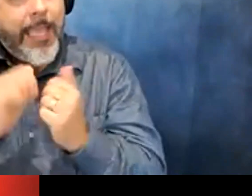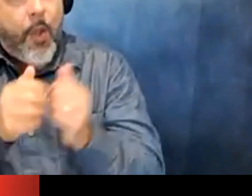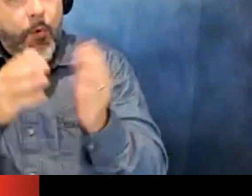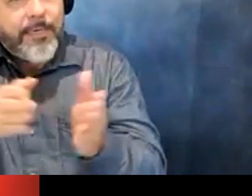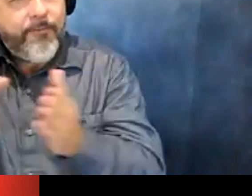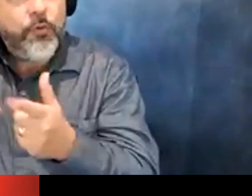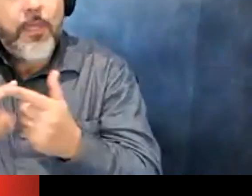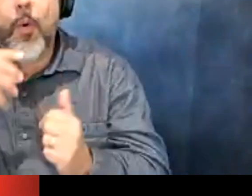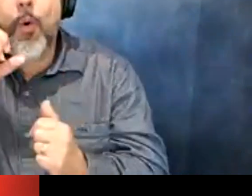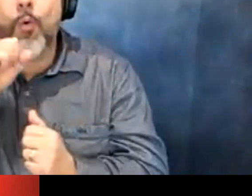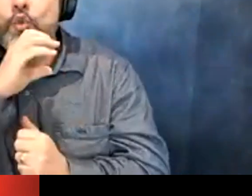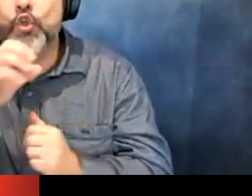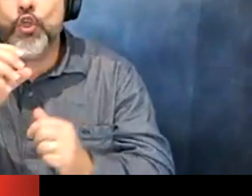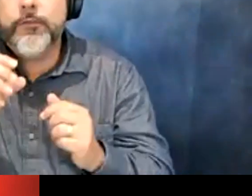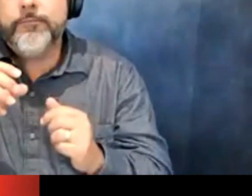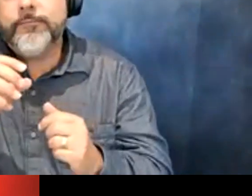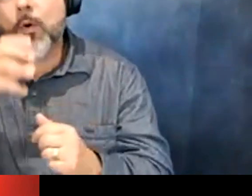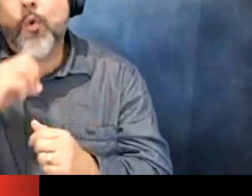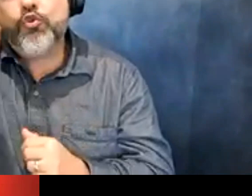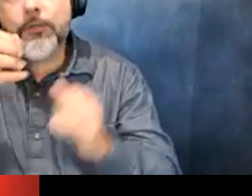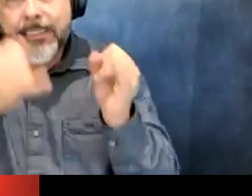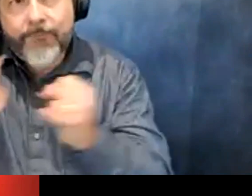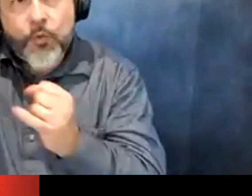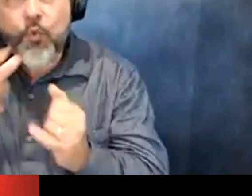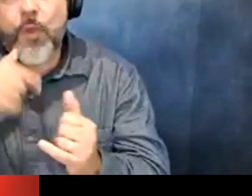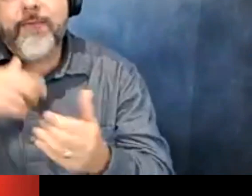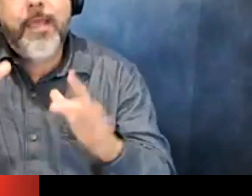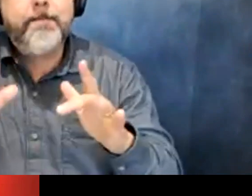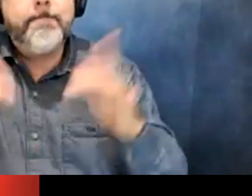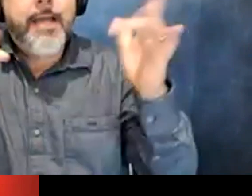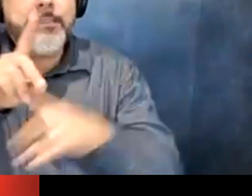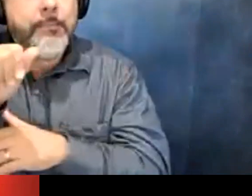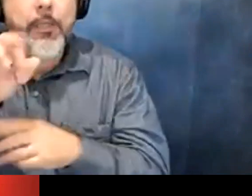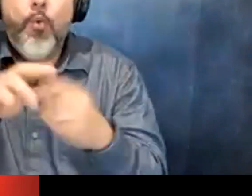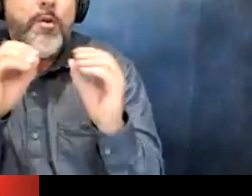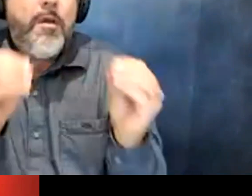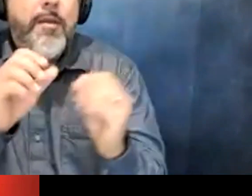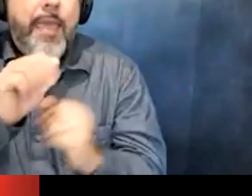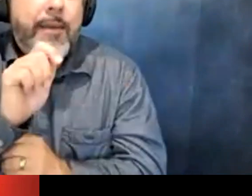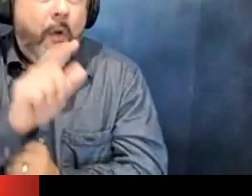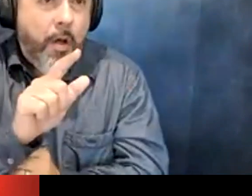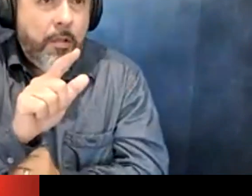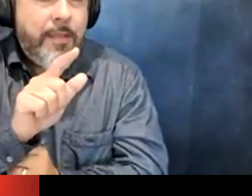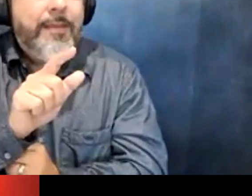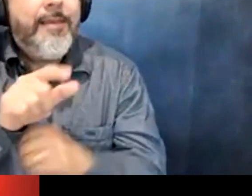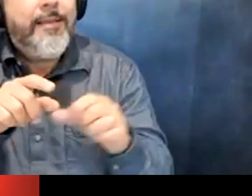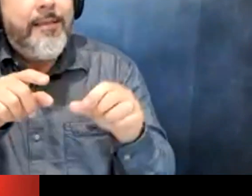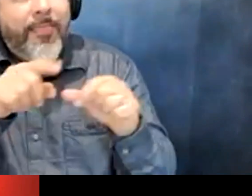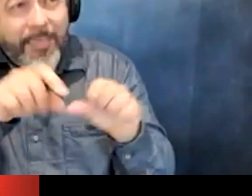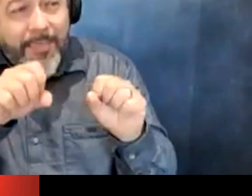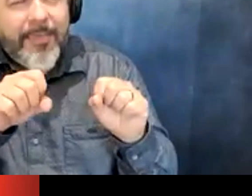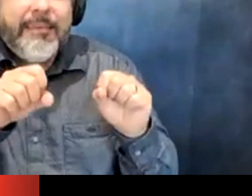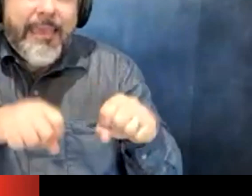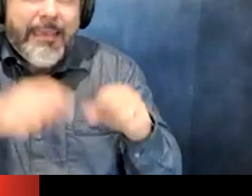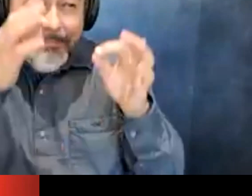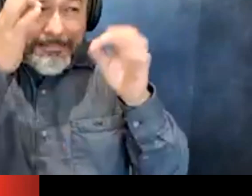older individuals, say, who may have some mild disabilities or none at all, to be able to afford apartments, but they're not